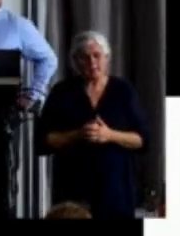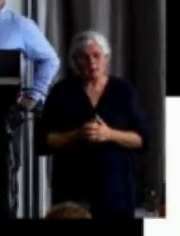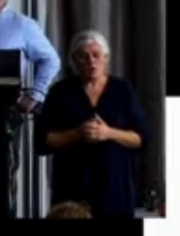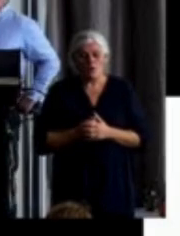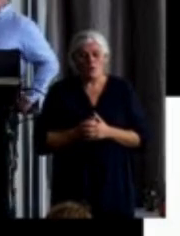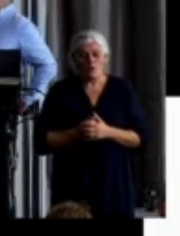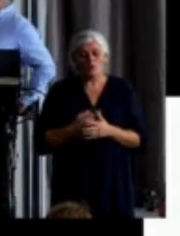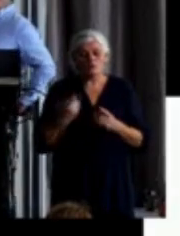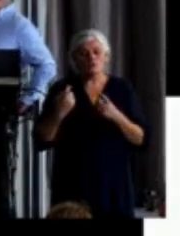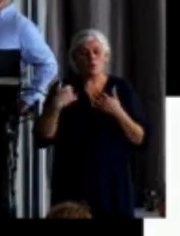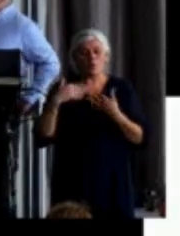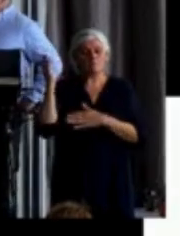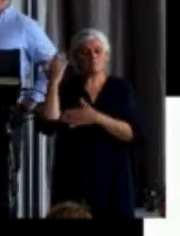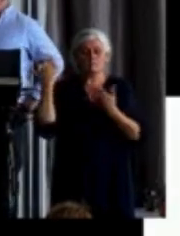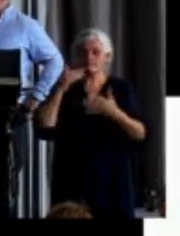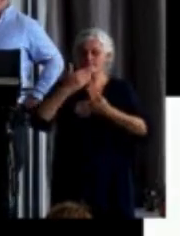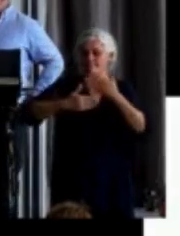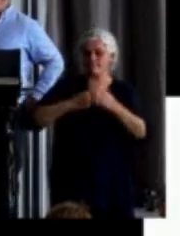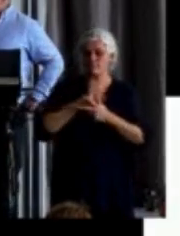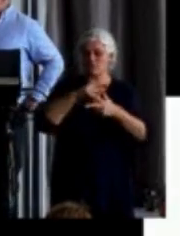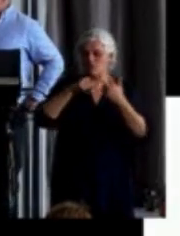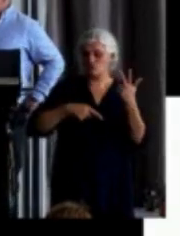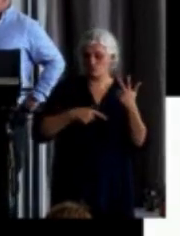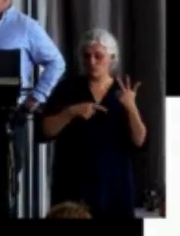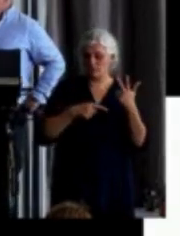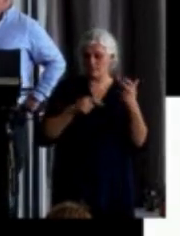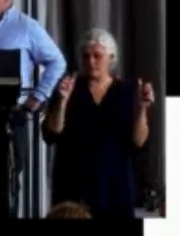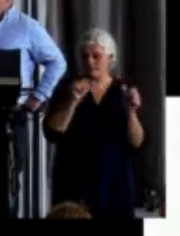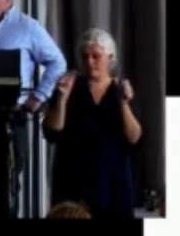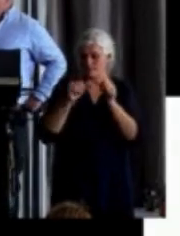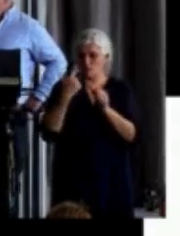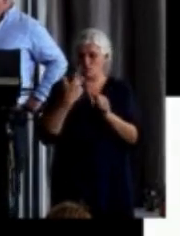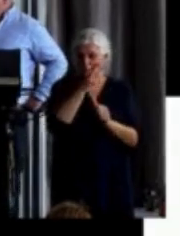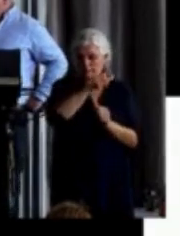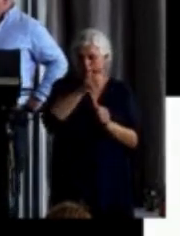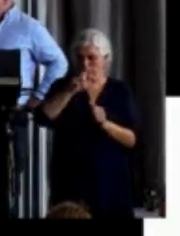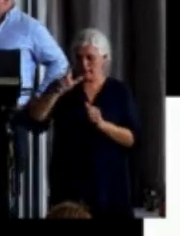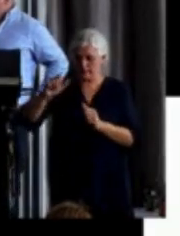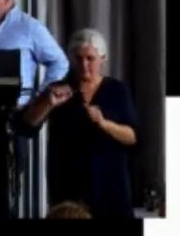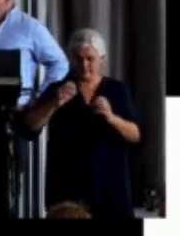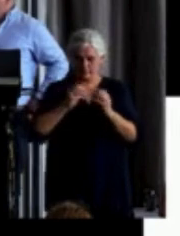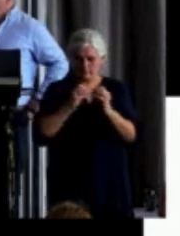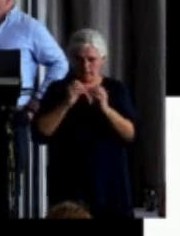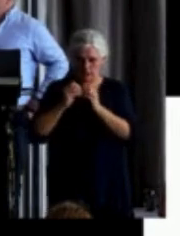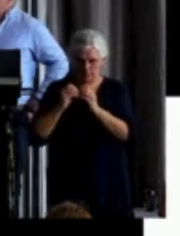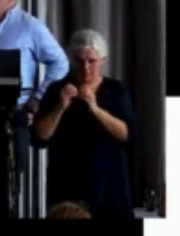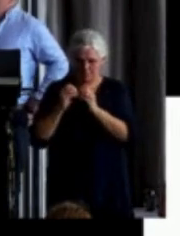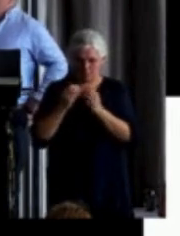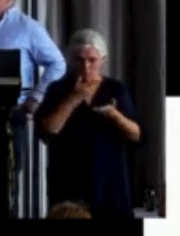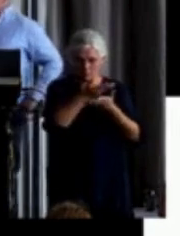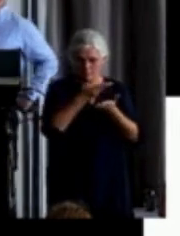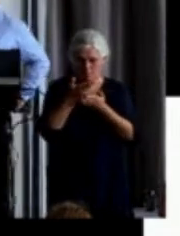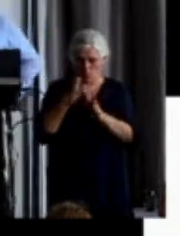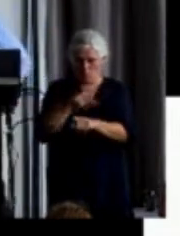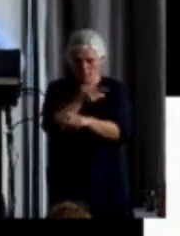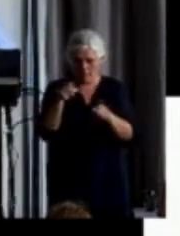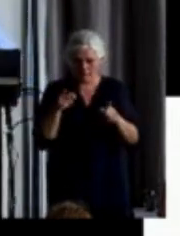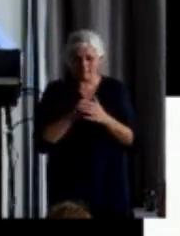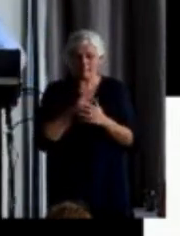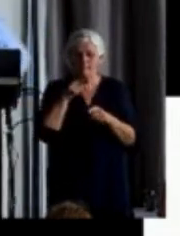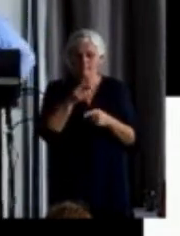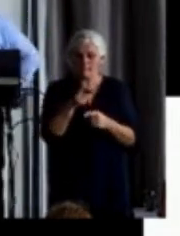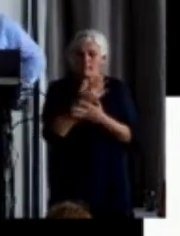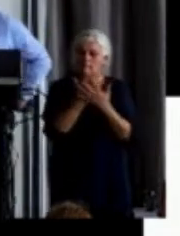So what I'm going to present now is just 3 short vignettes of 3 people that we've talked to, and it gives sort of